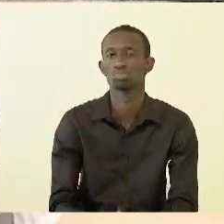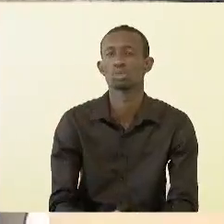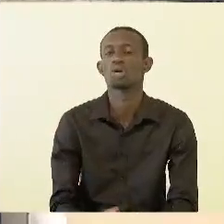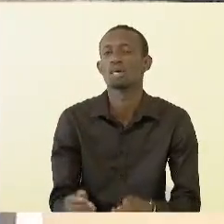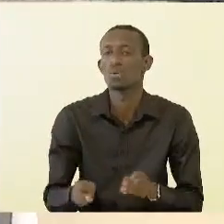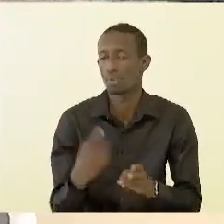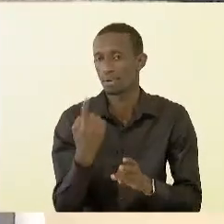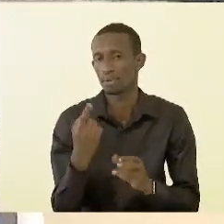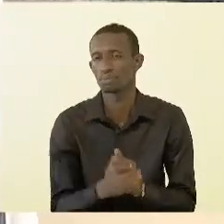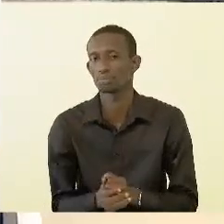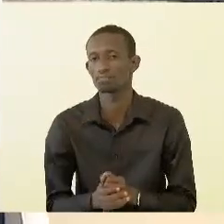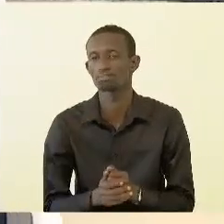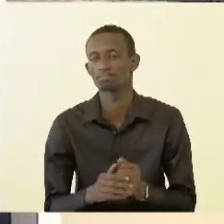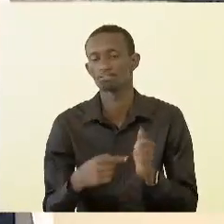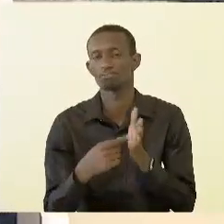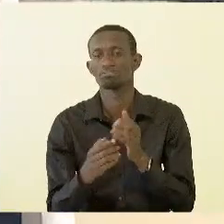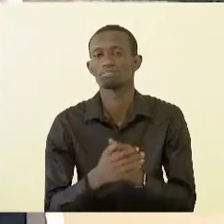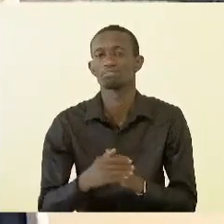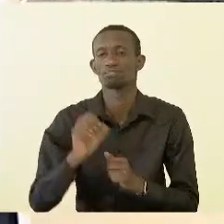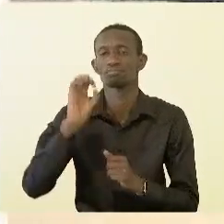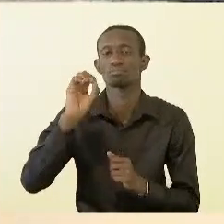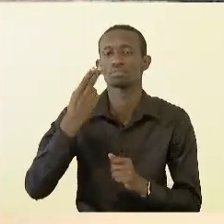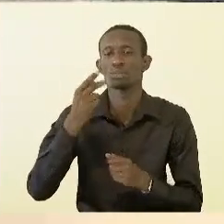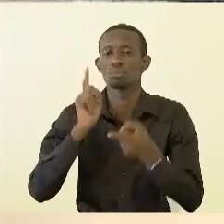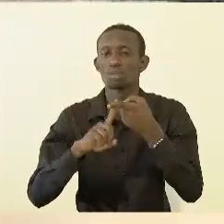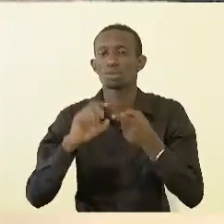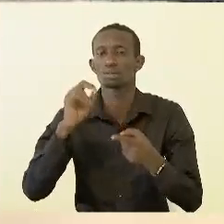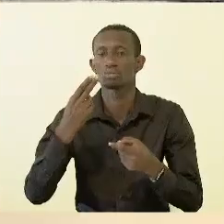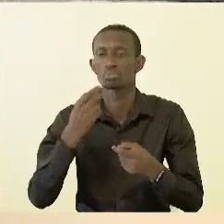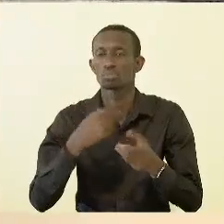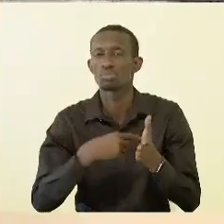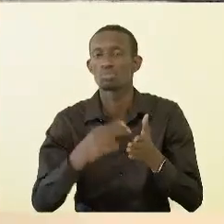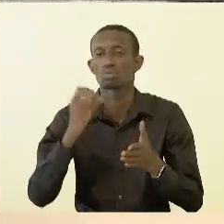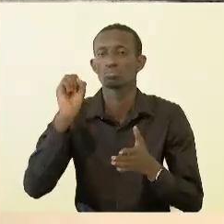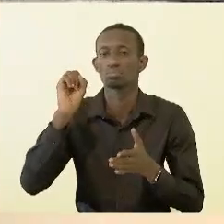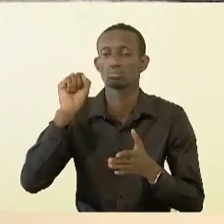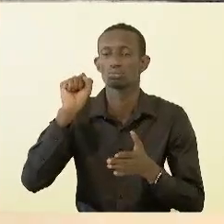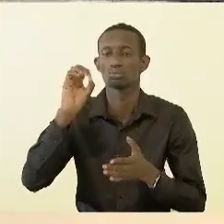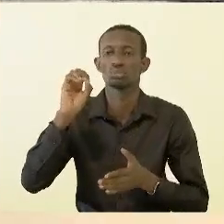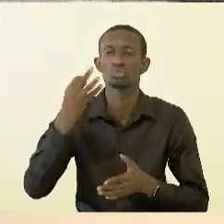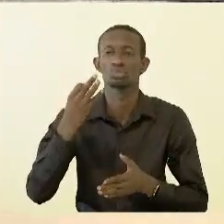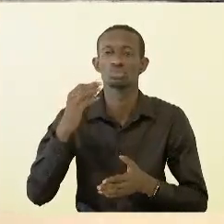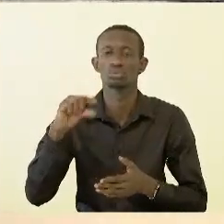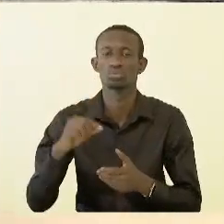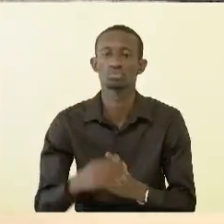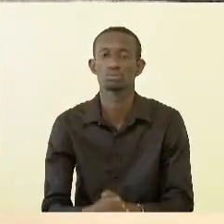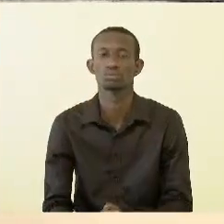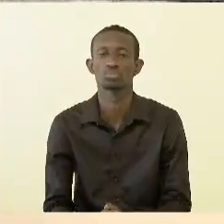This forms the sulfur trioxide. Remember, this reaction takes place when we are discussing about the